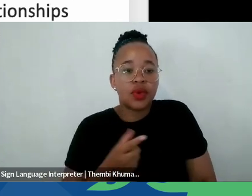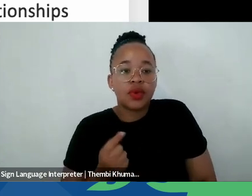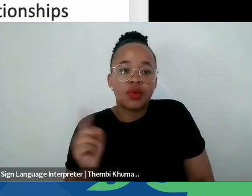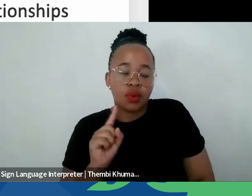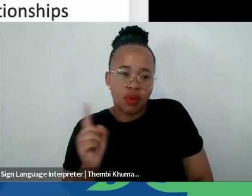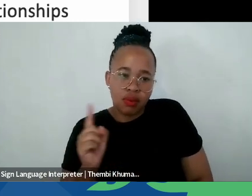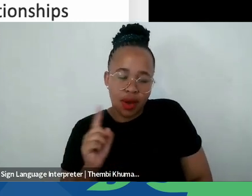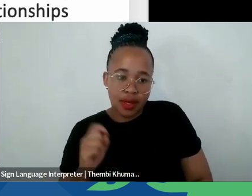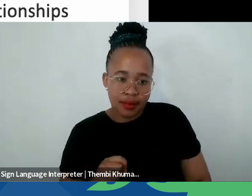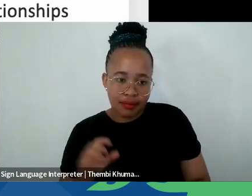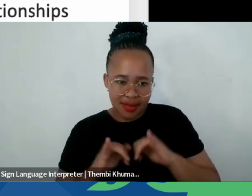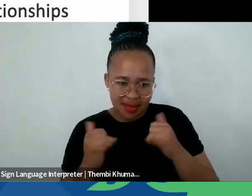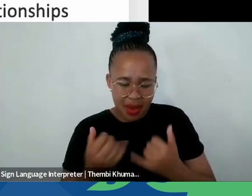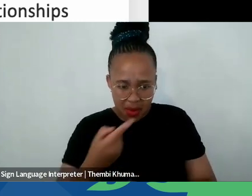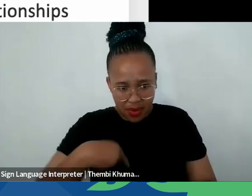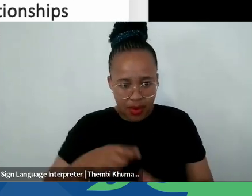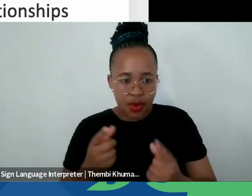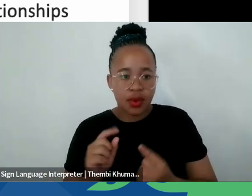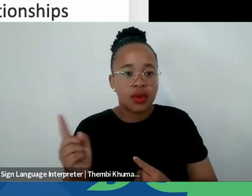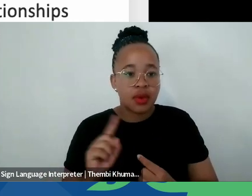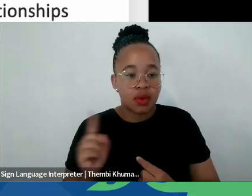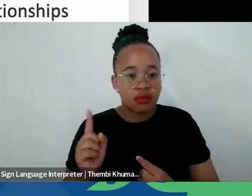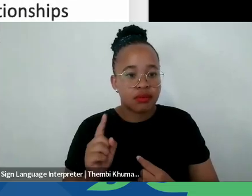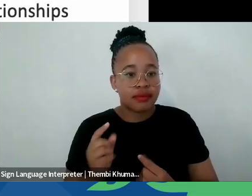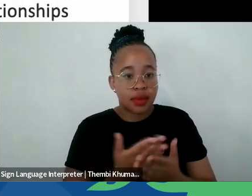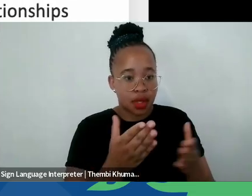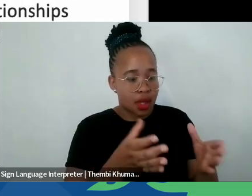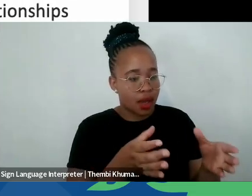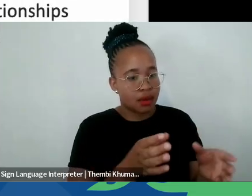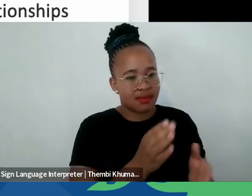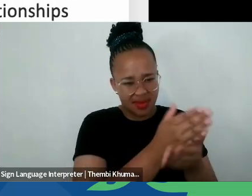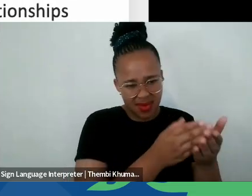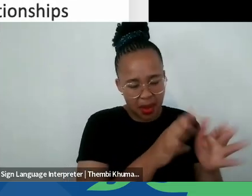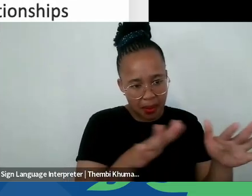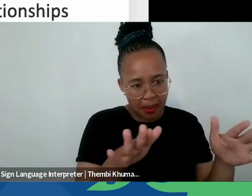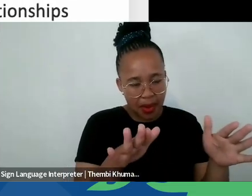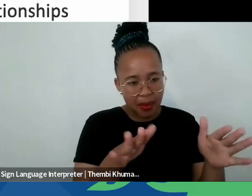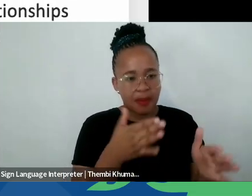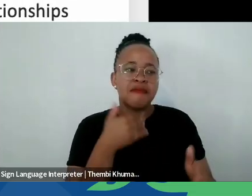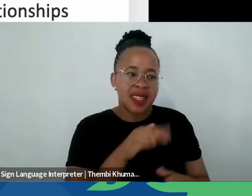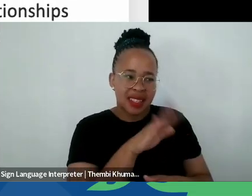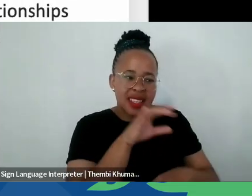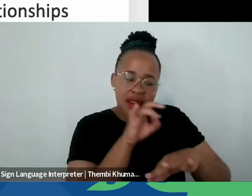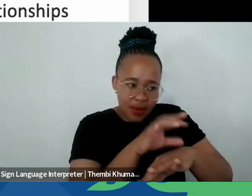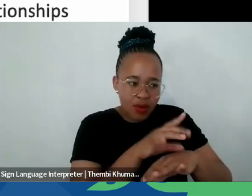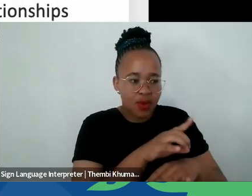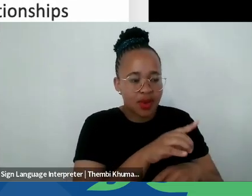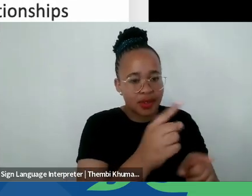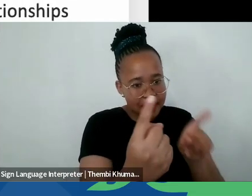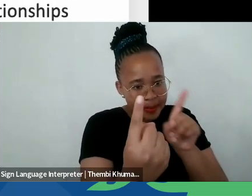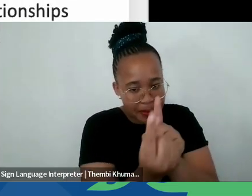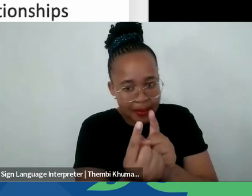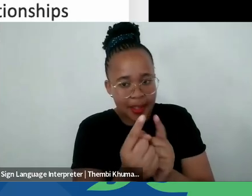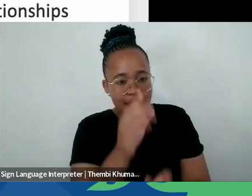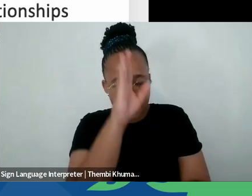group of people to psychologists to try and understand dynamics,